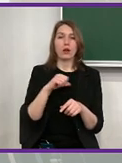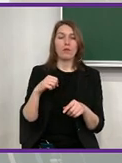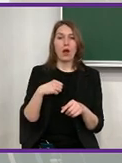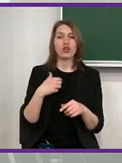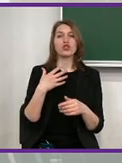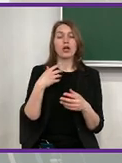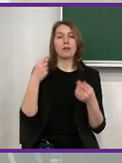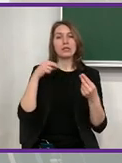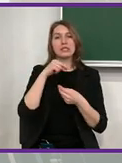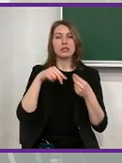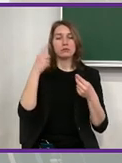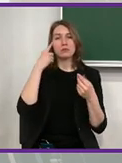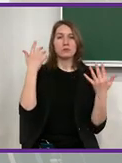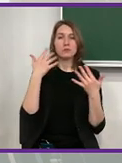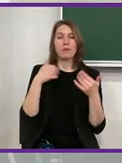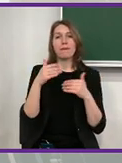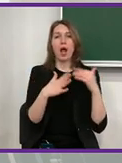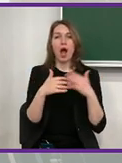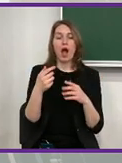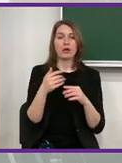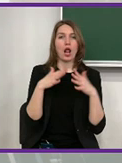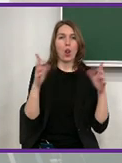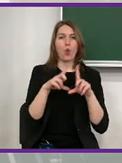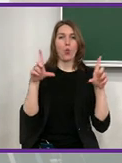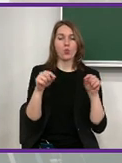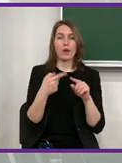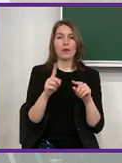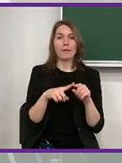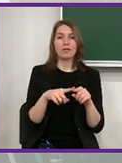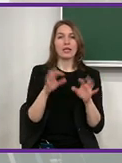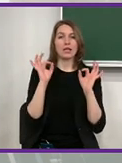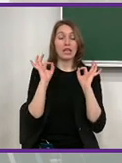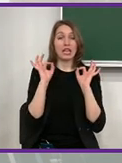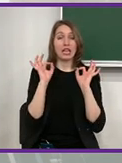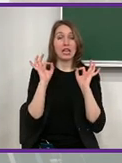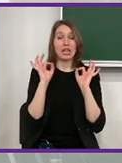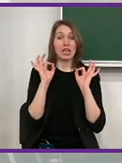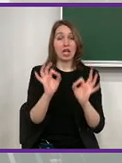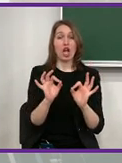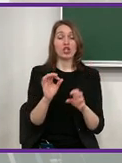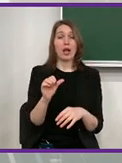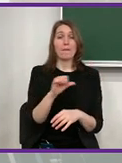And then, of course, the large companies will also have to improve their practices.